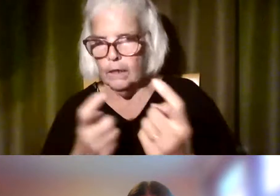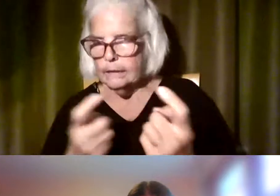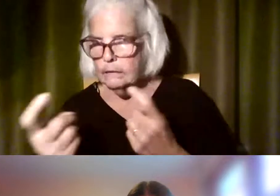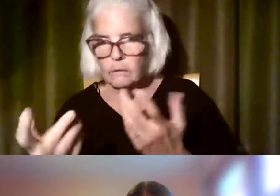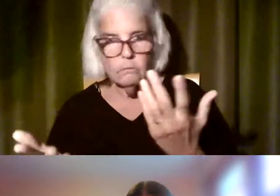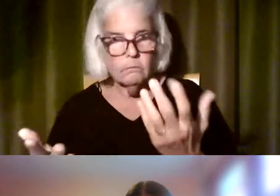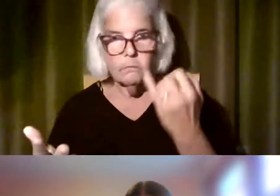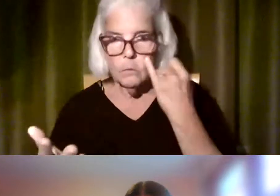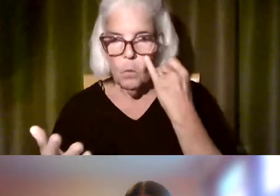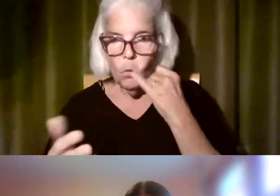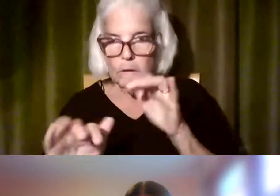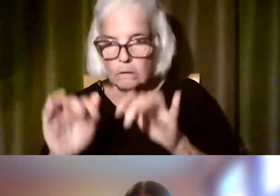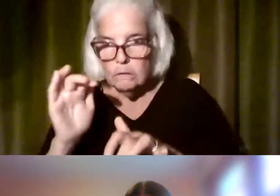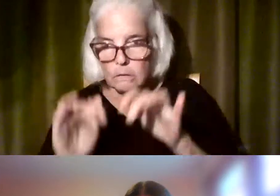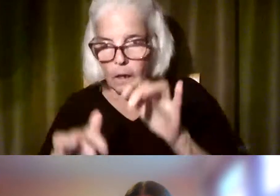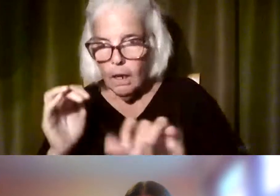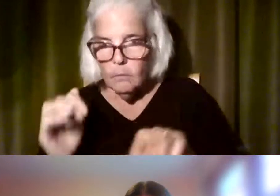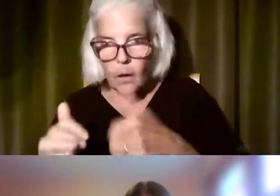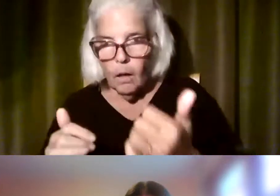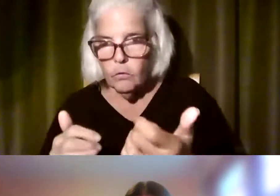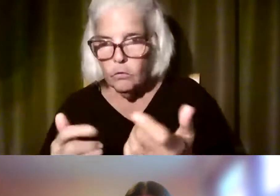ask a question.